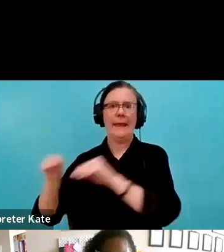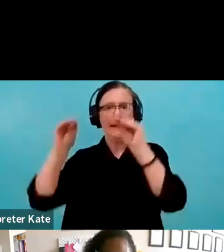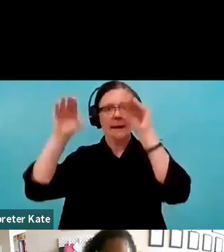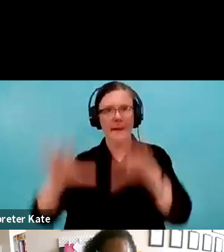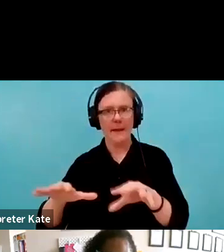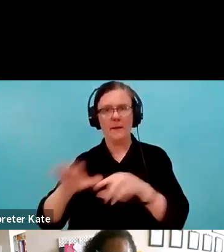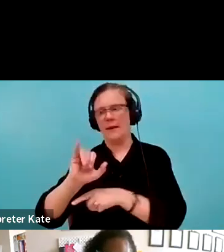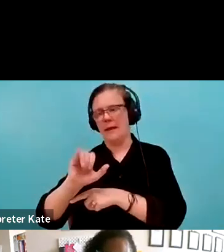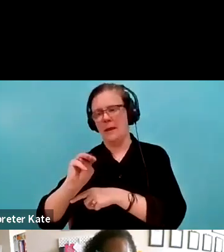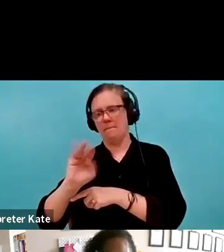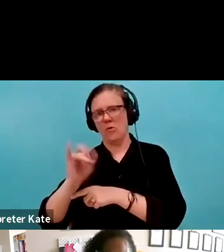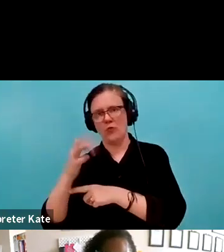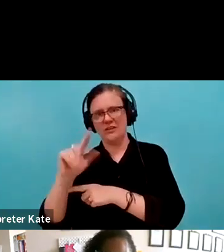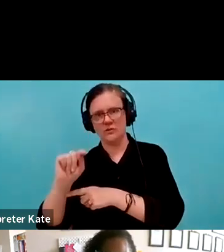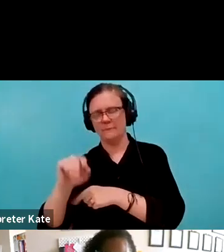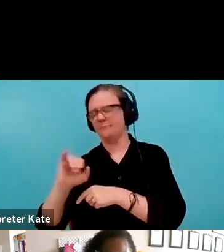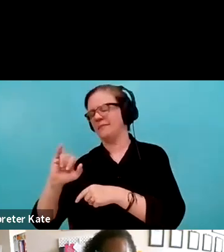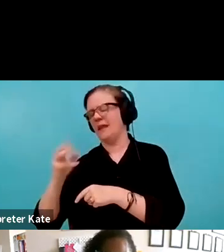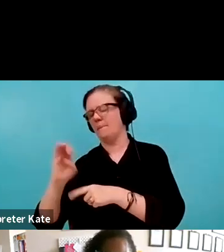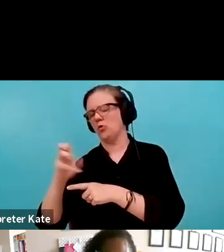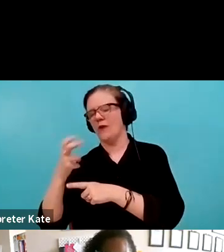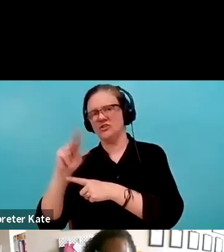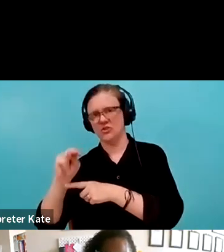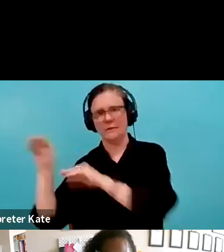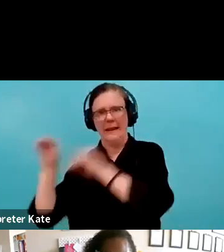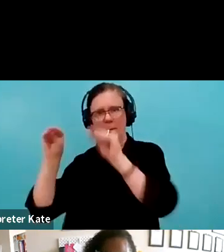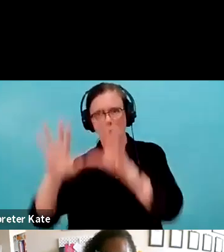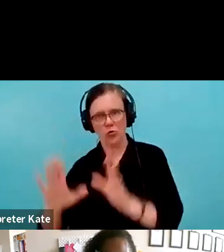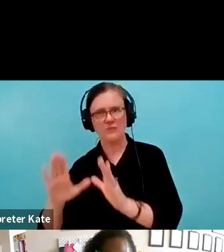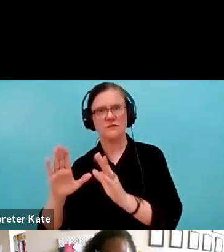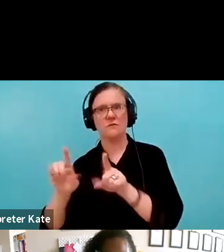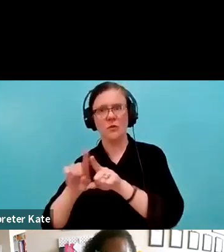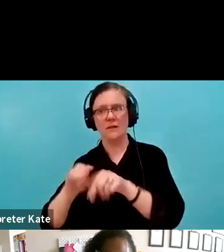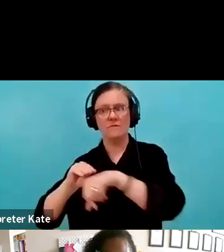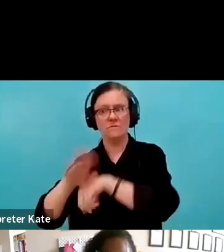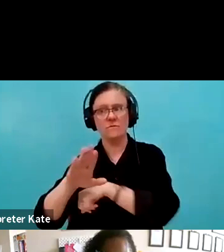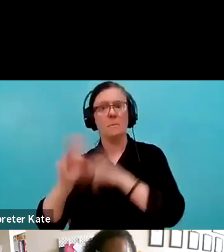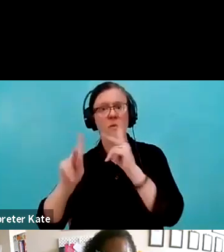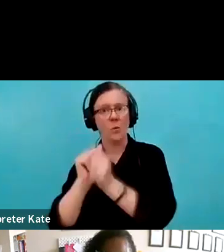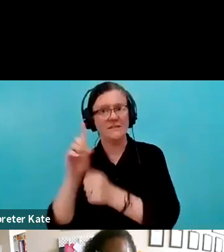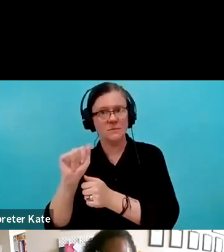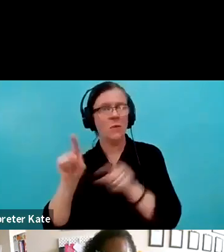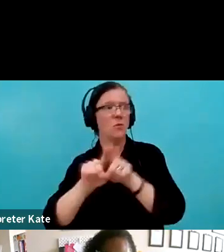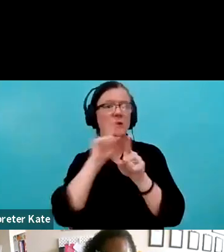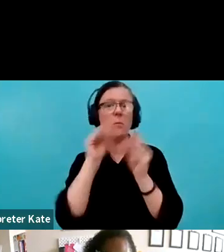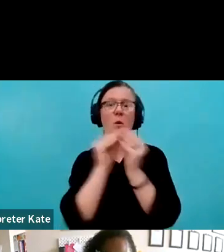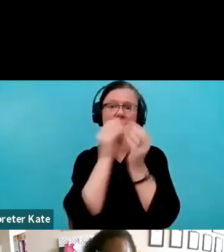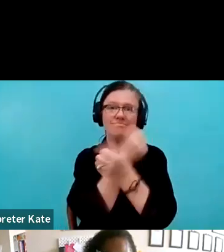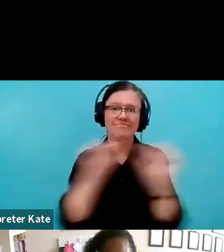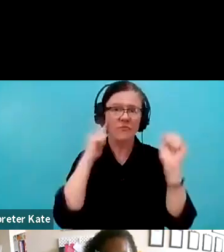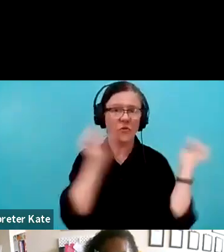think it's going to be, not only is going to advance the cause of people with disabilities, but it's going to be liberating and empowering for everybody.